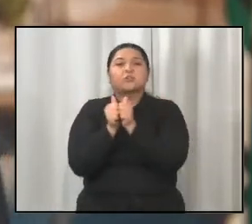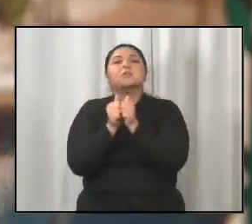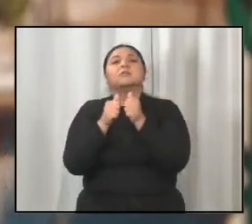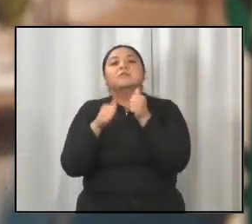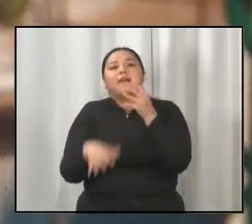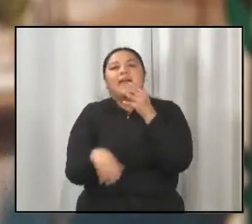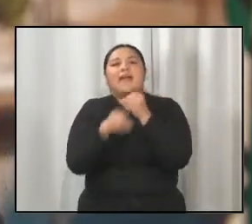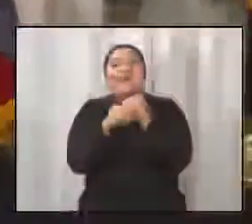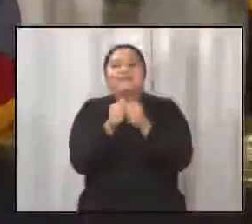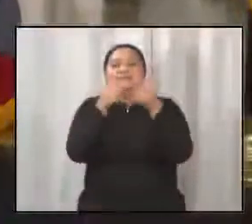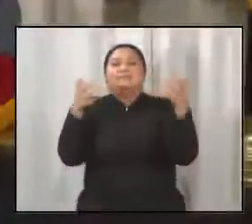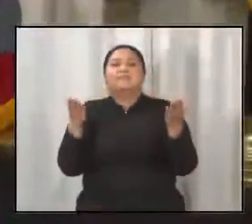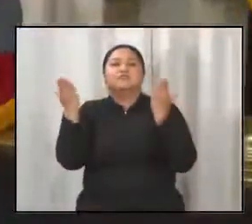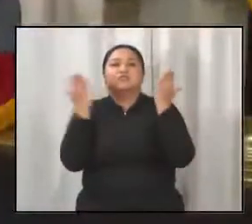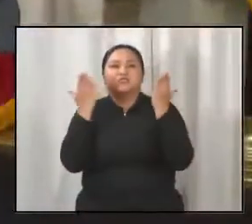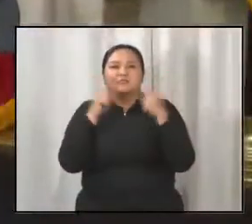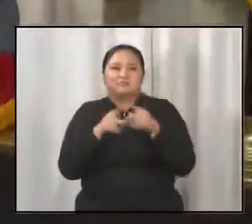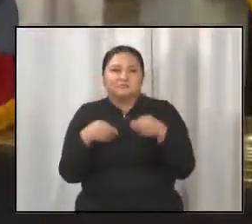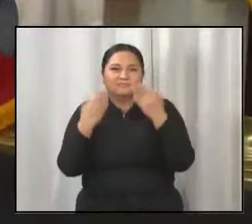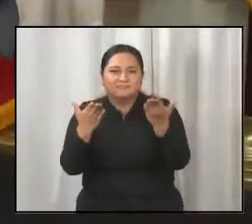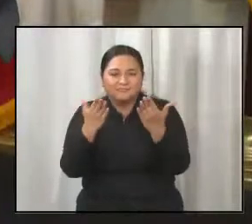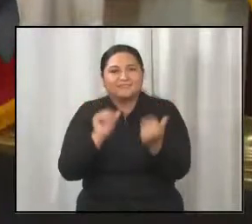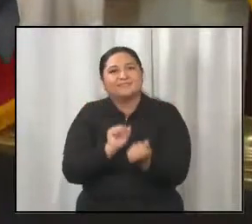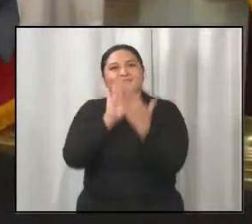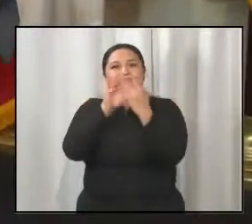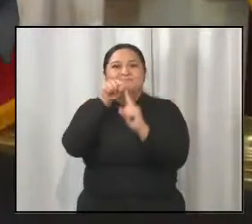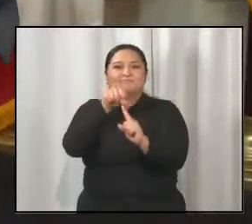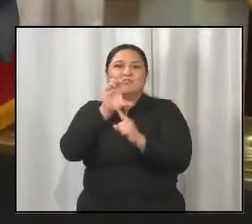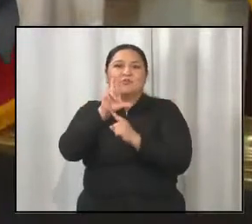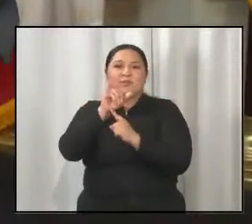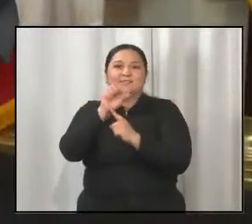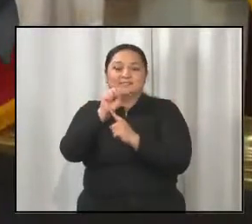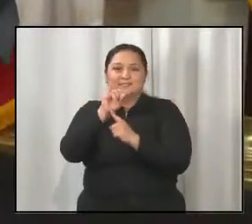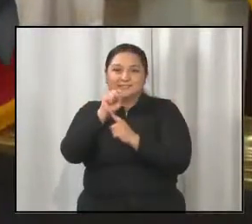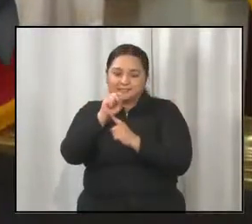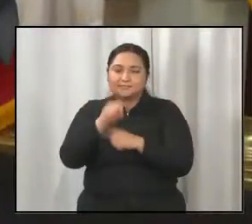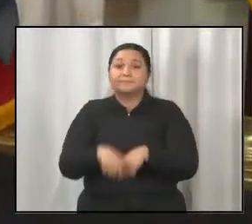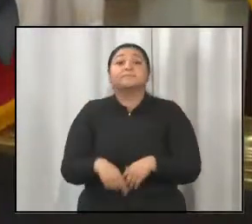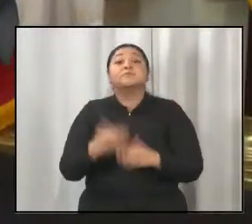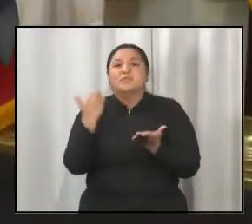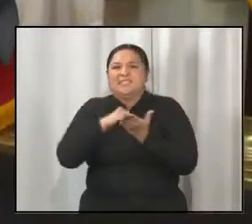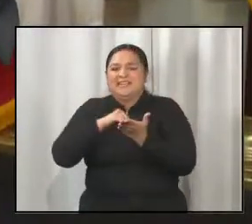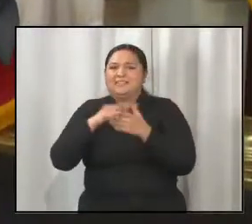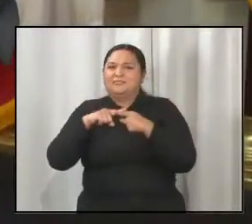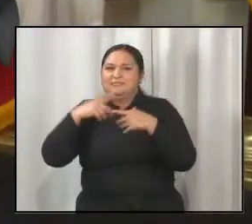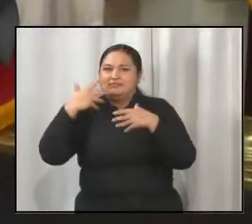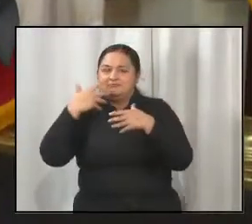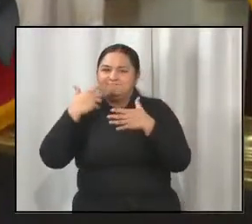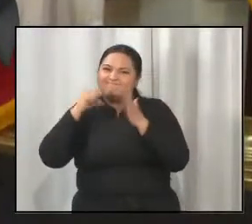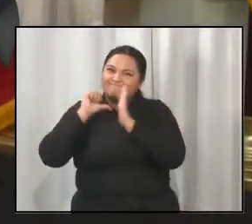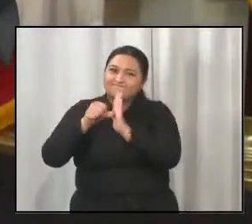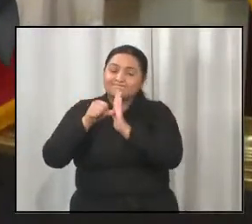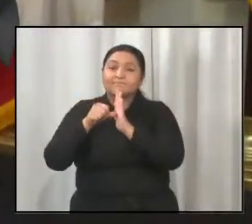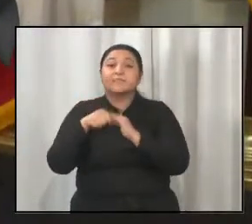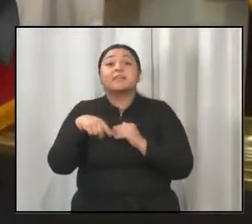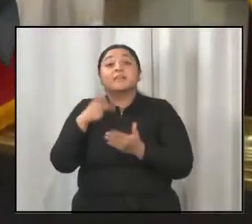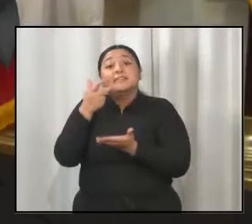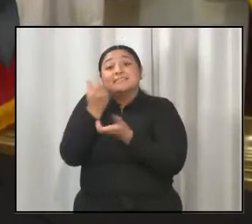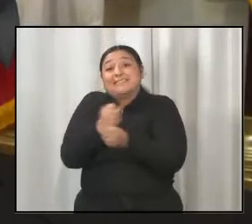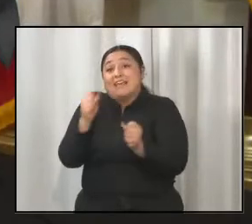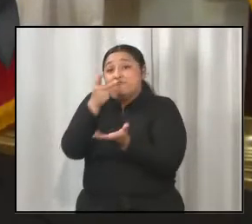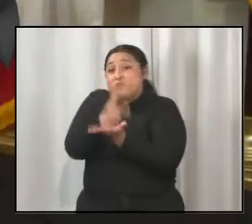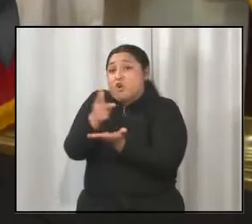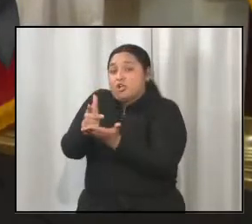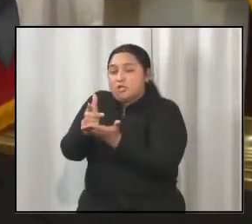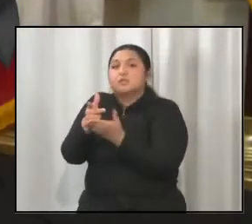with this crisis. To recap, the safe parking will provide 50 spots for overnight parking. It's open to those who shelter in their cars.